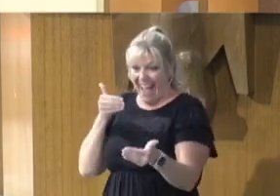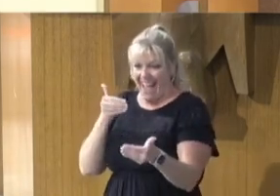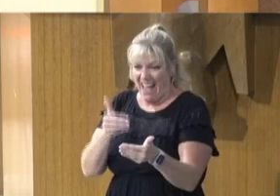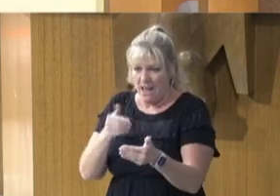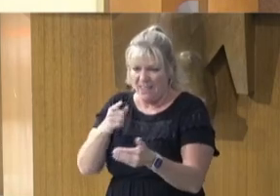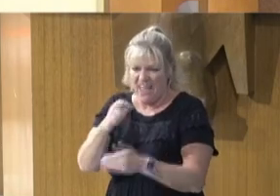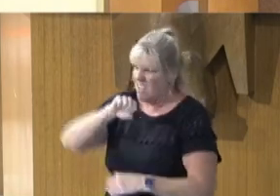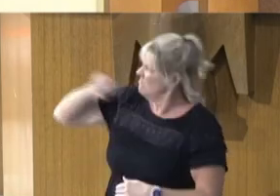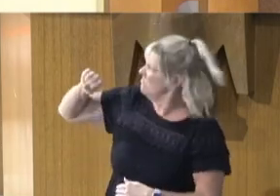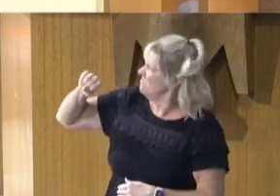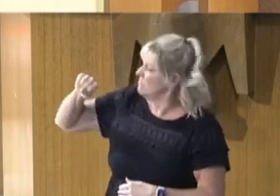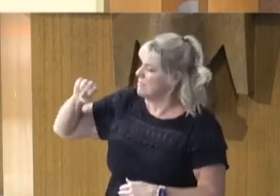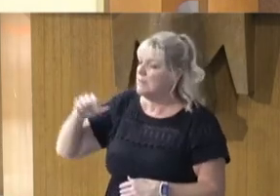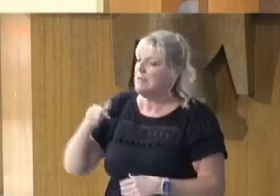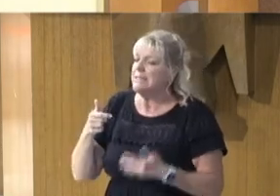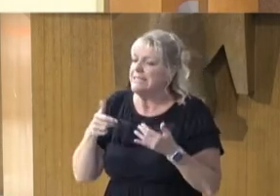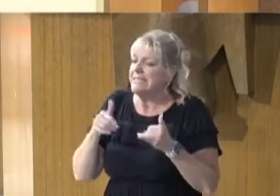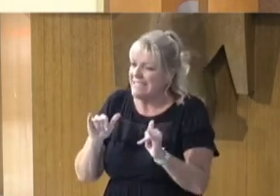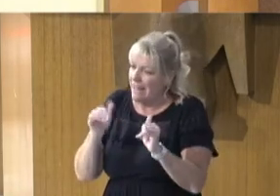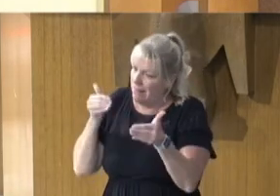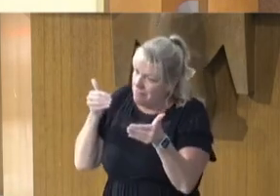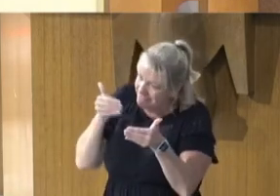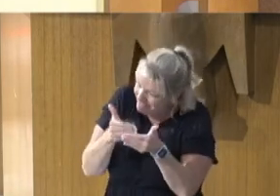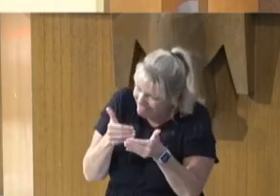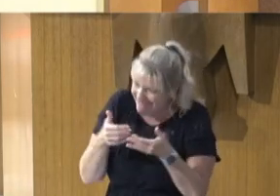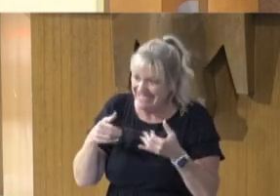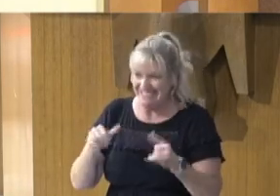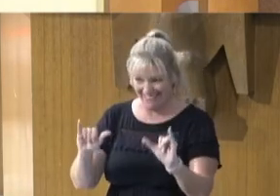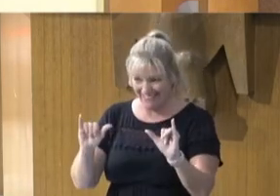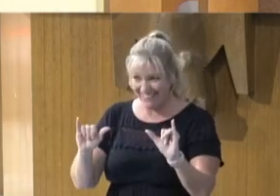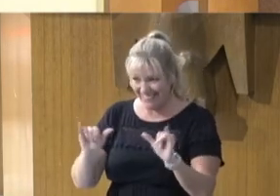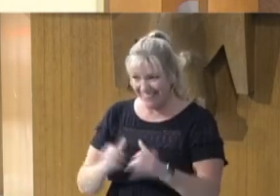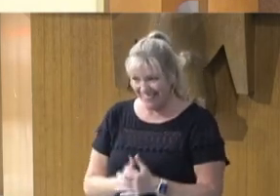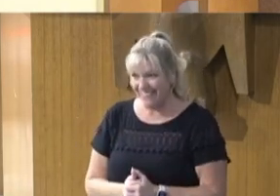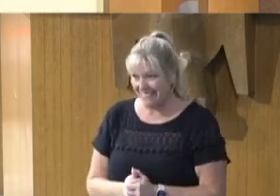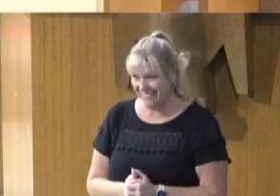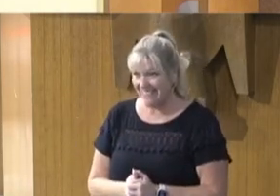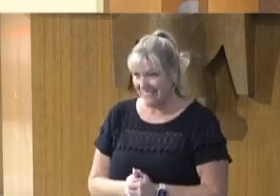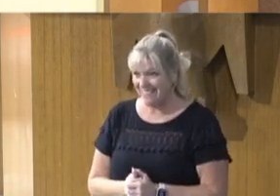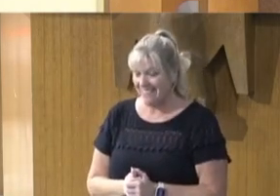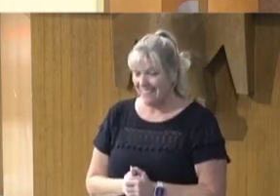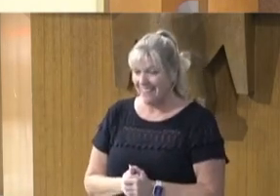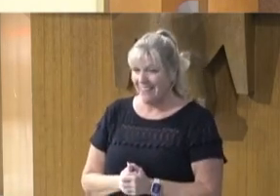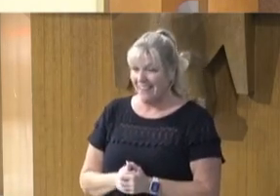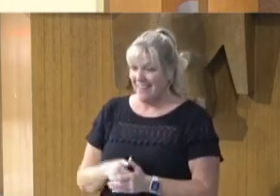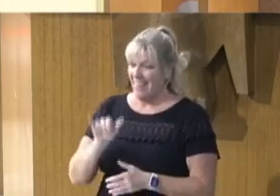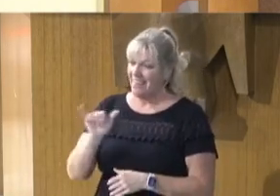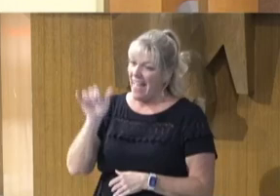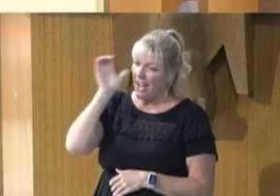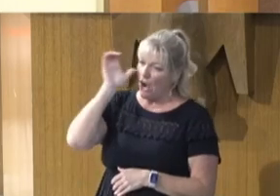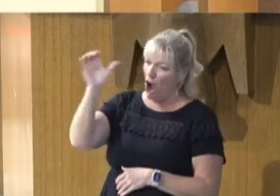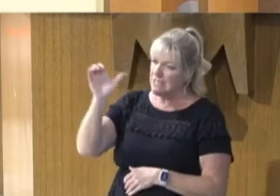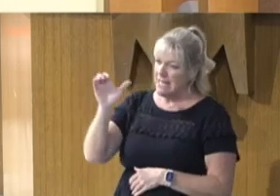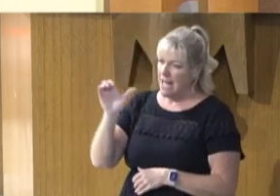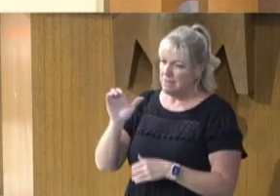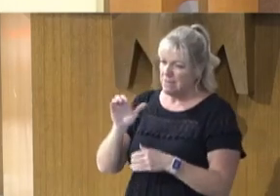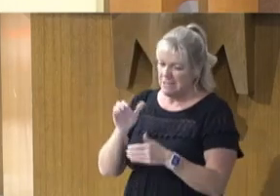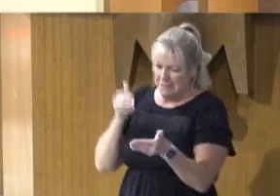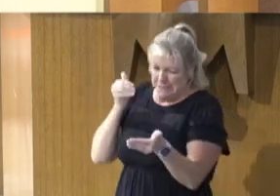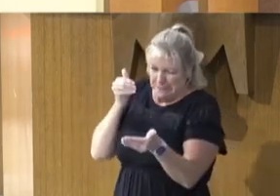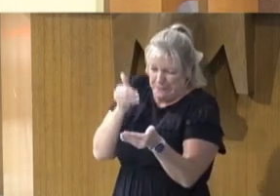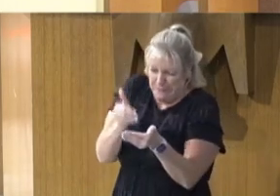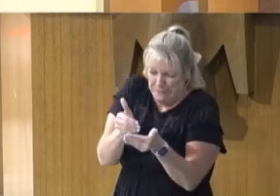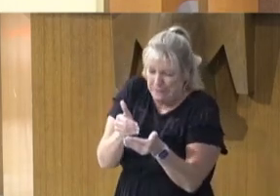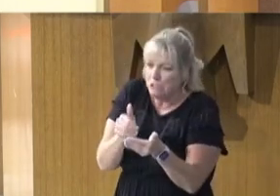you still choose to draw nearer. This concept of drawing near to suffering should be